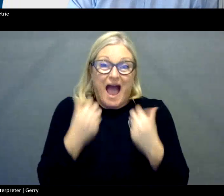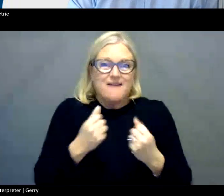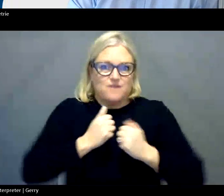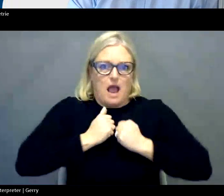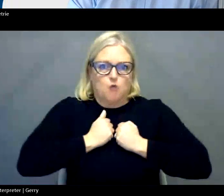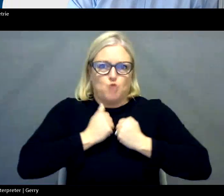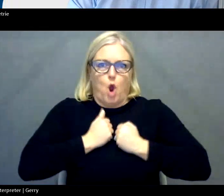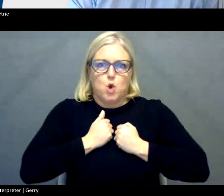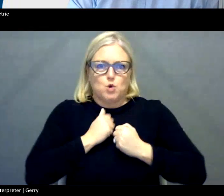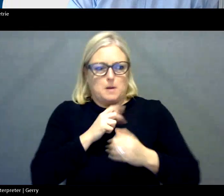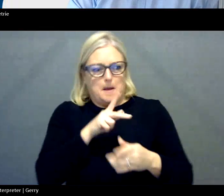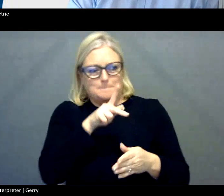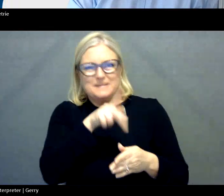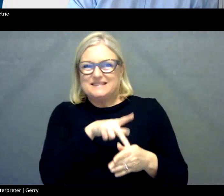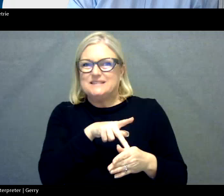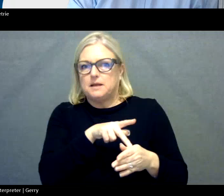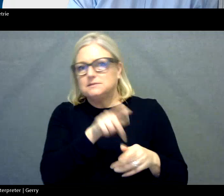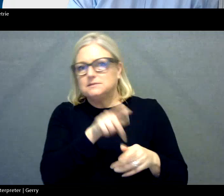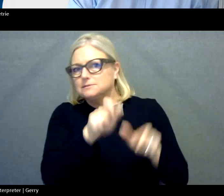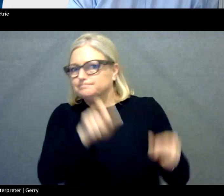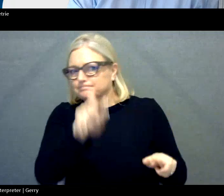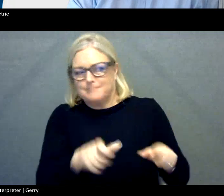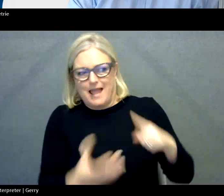and revised outcome surveys that